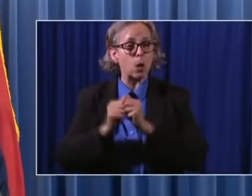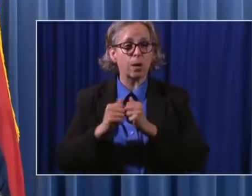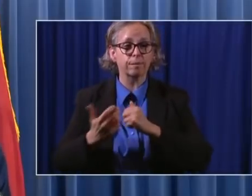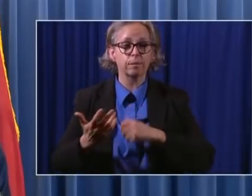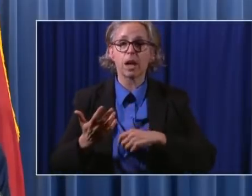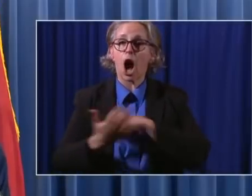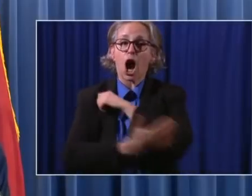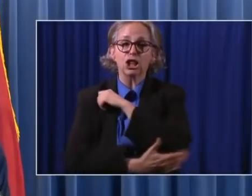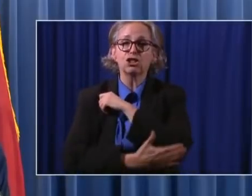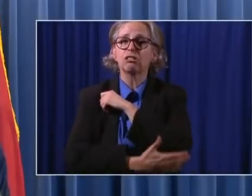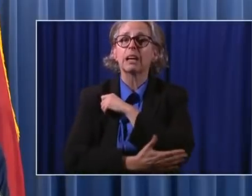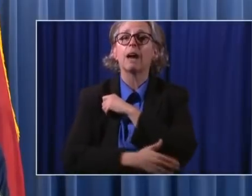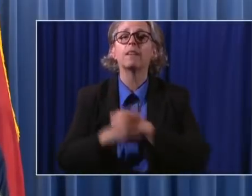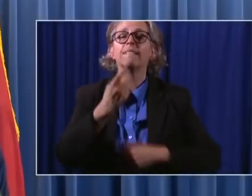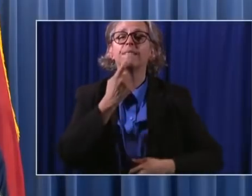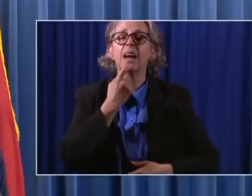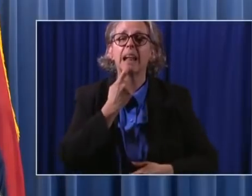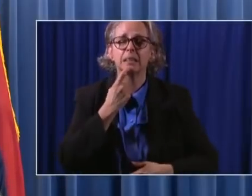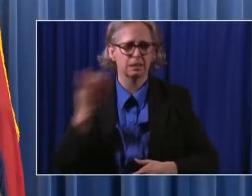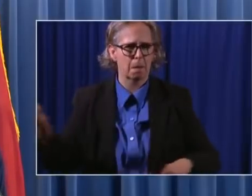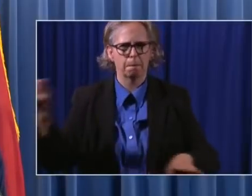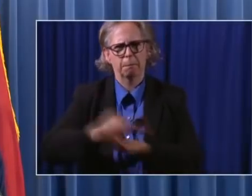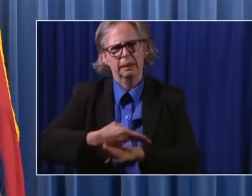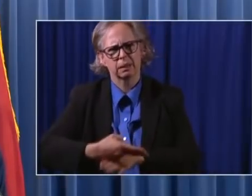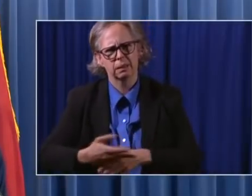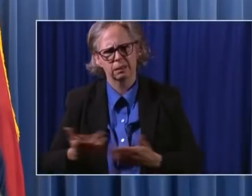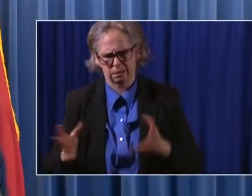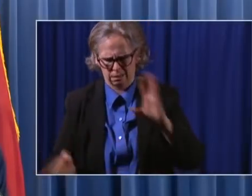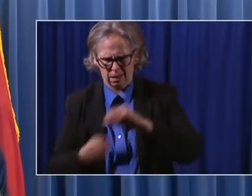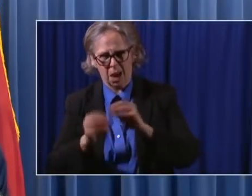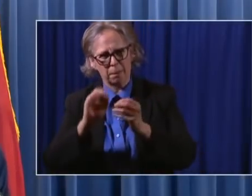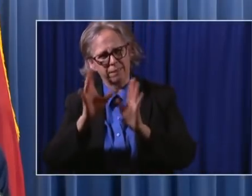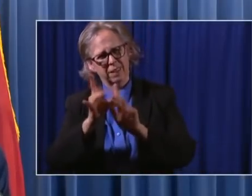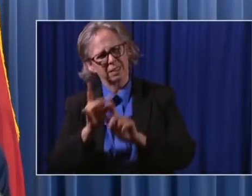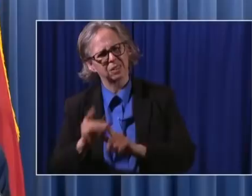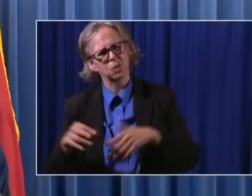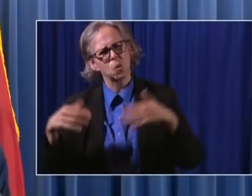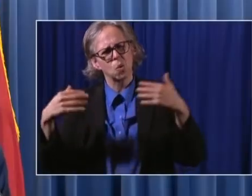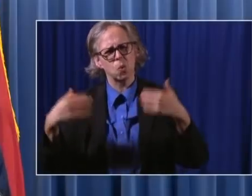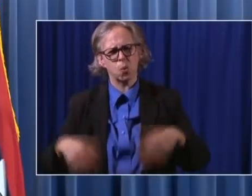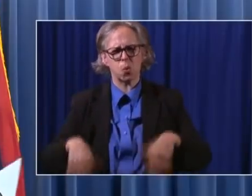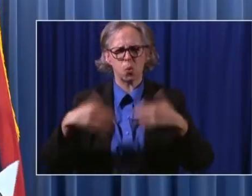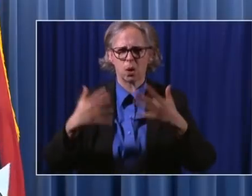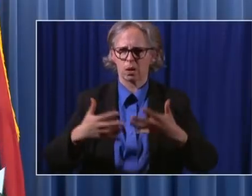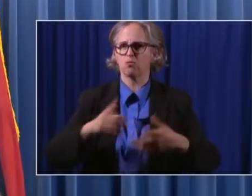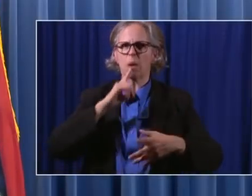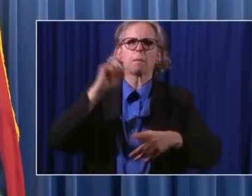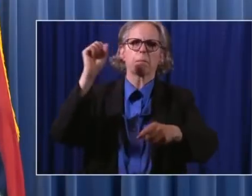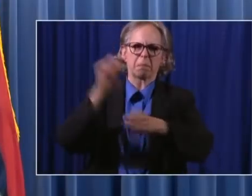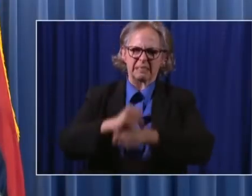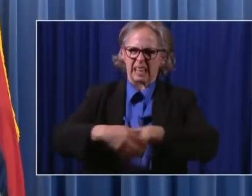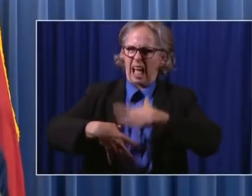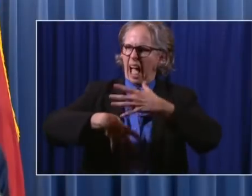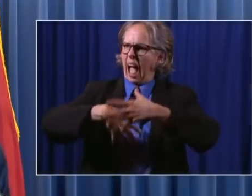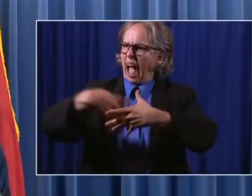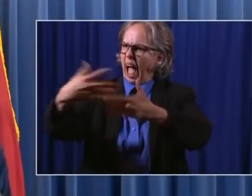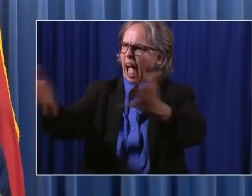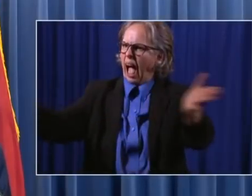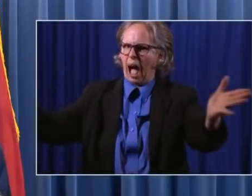5.5. Almost all of the new cases have occurred outside of congregate settings, indicating significant community spread in Claremont